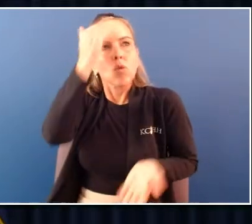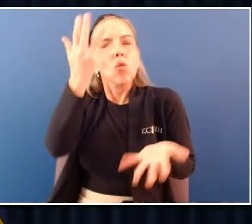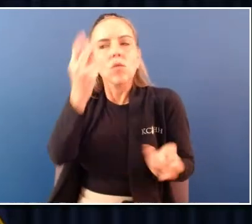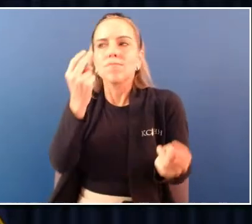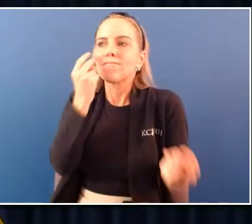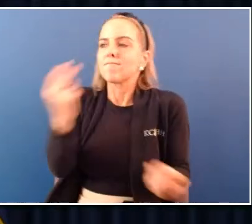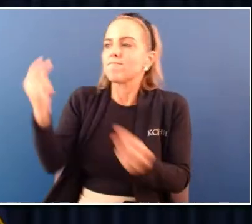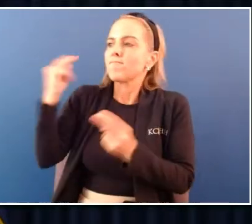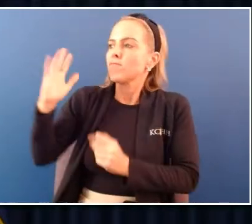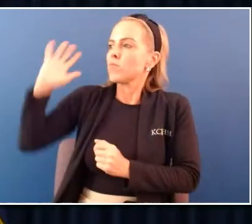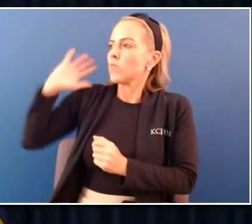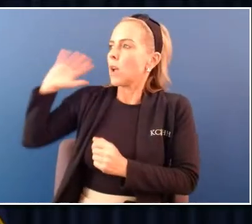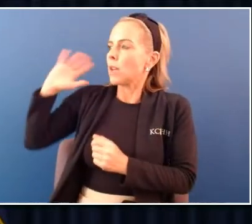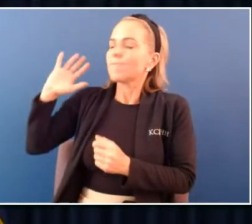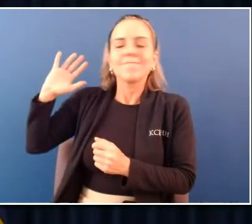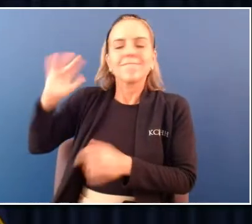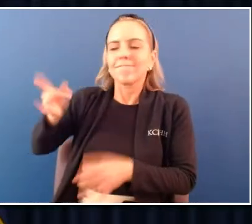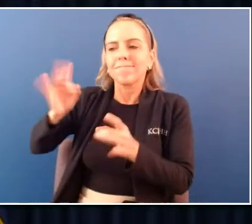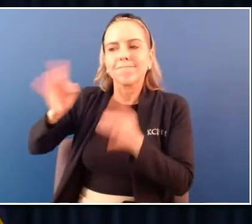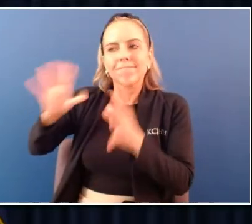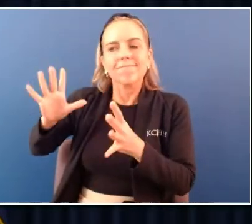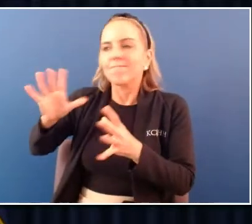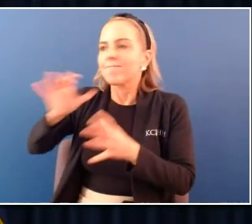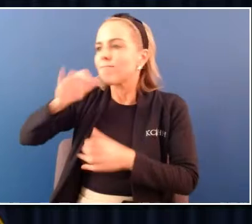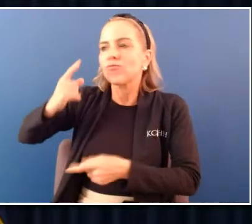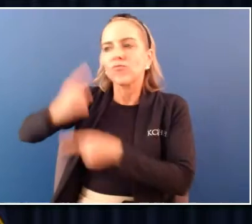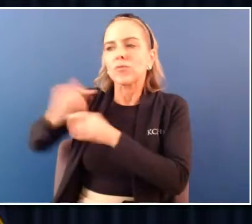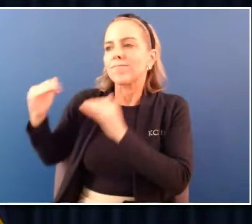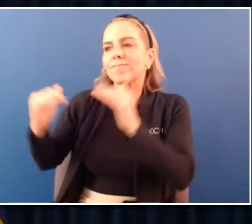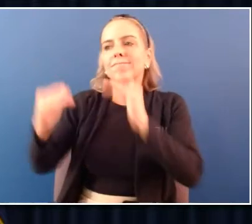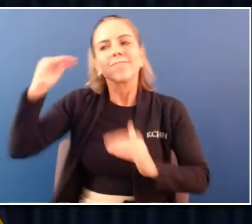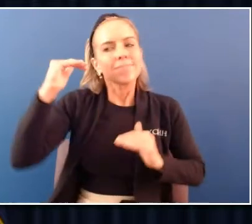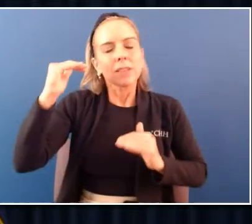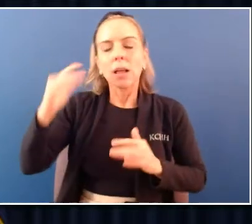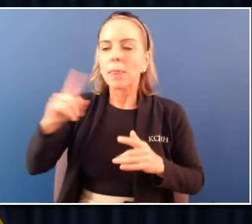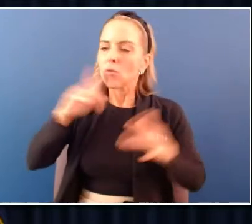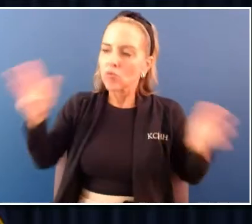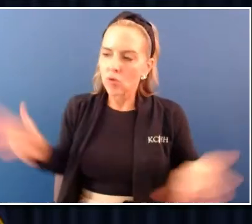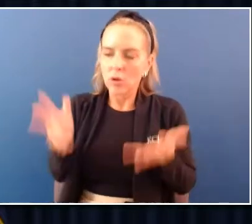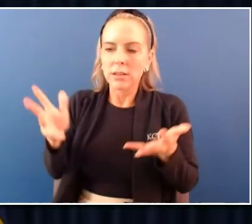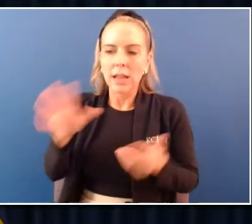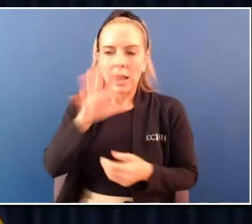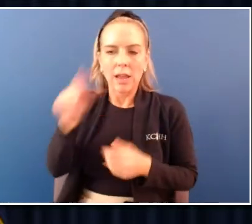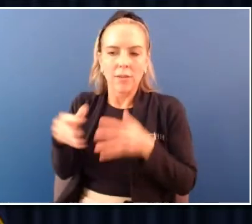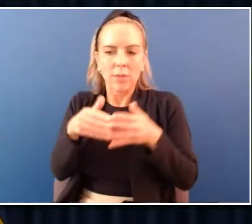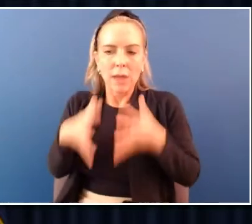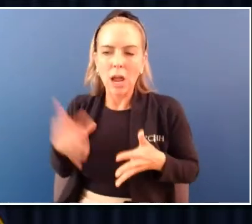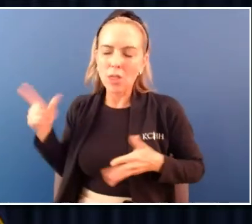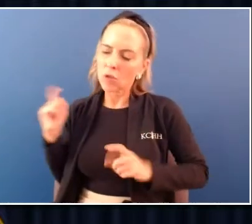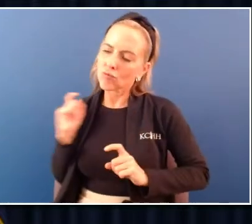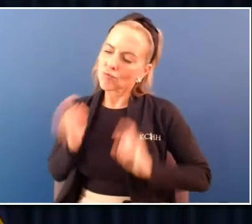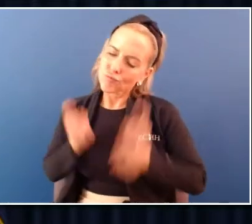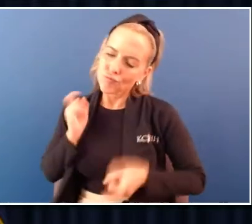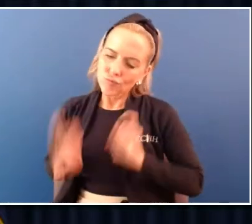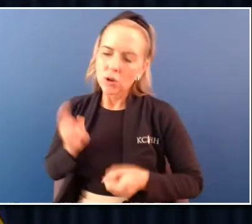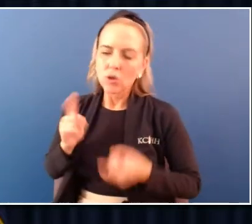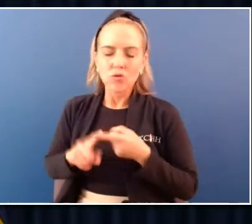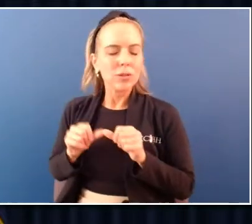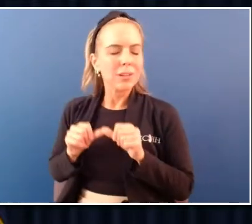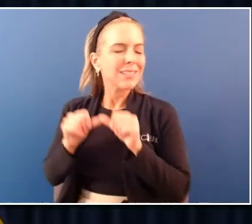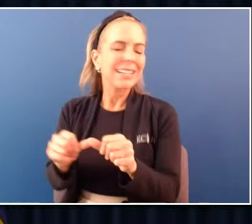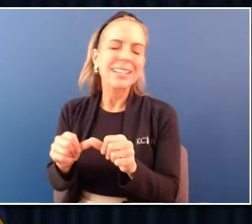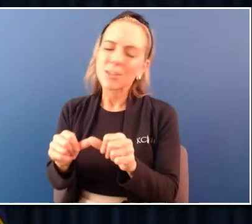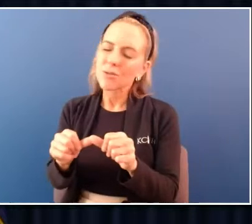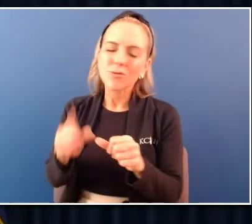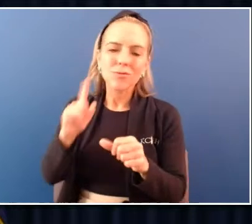greatest injustice. A day when we honor the strength and courage of African Americans and the contributions they have made and continue to make in